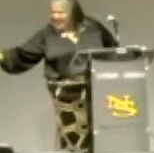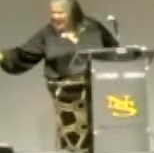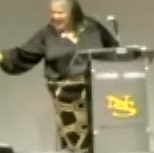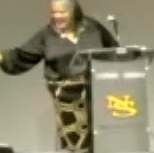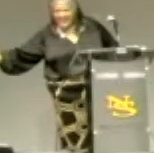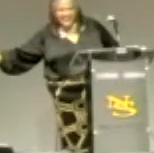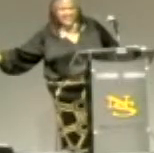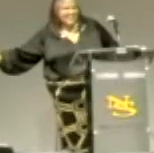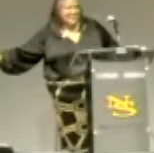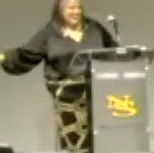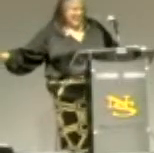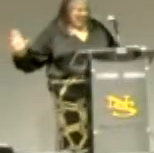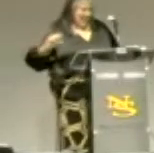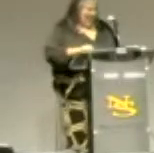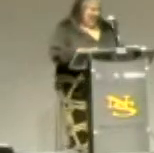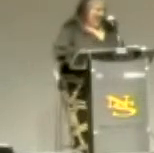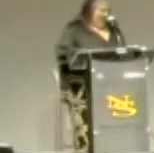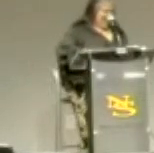Mick going to the mic.